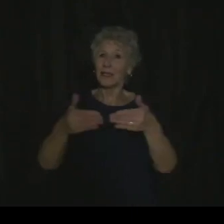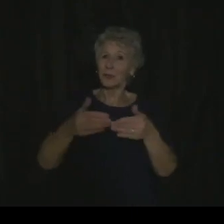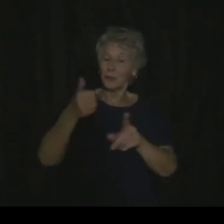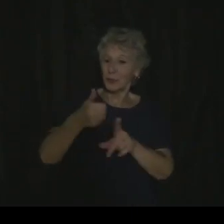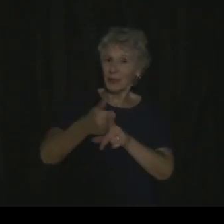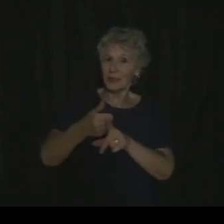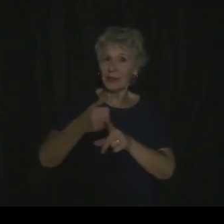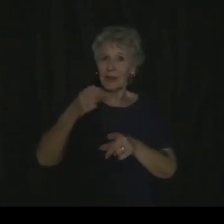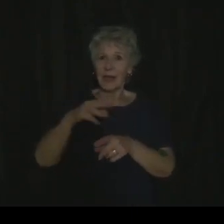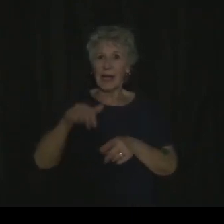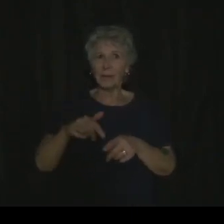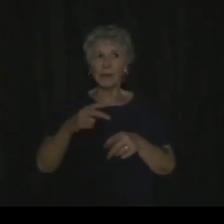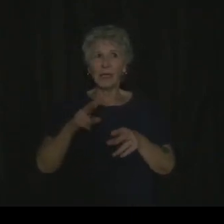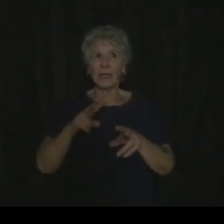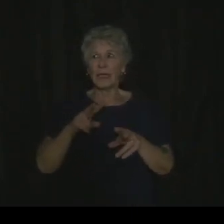didn't know what to think.